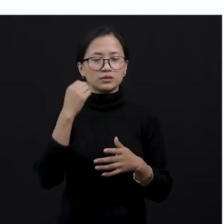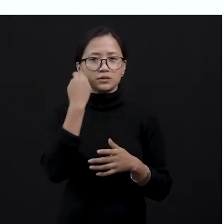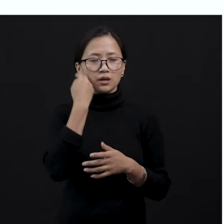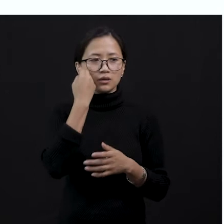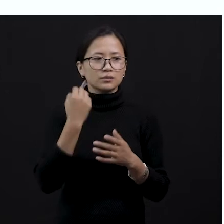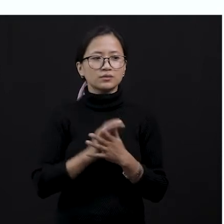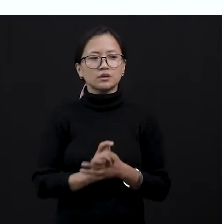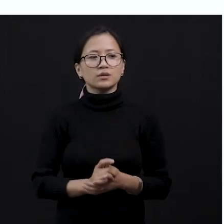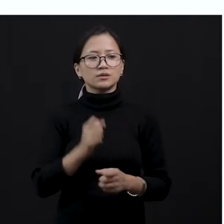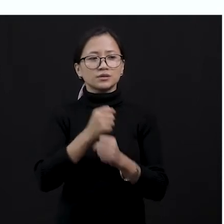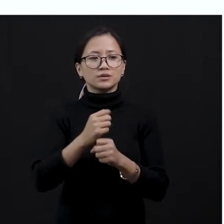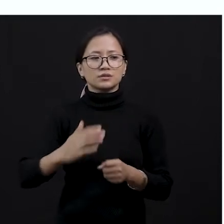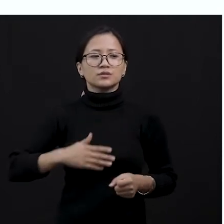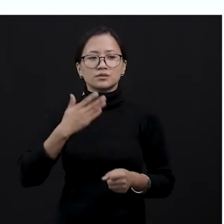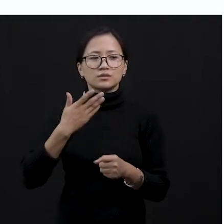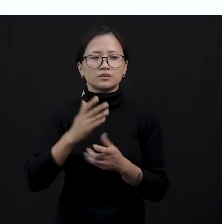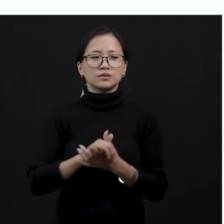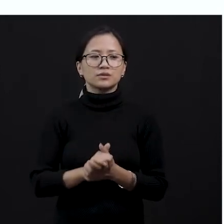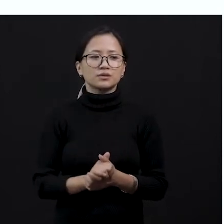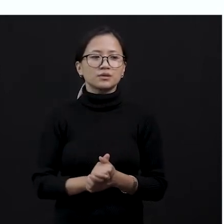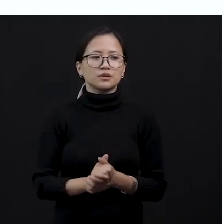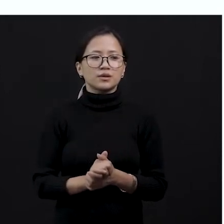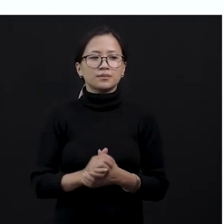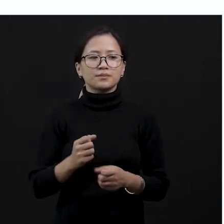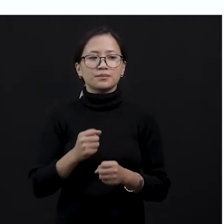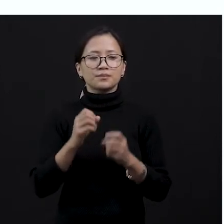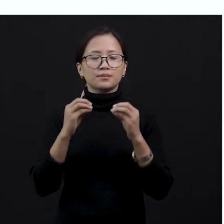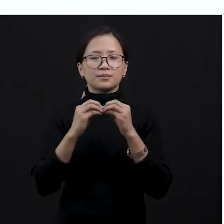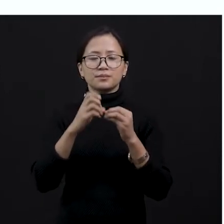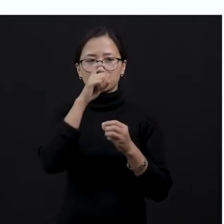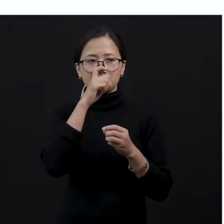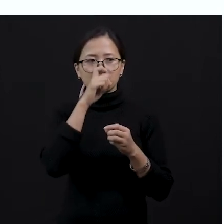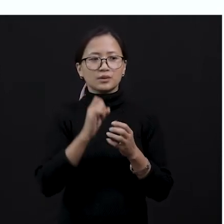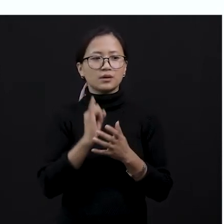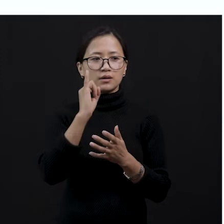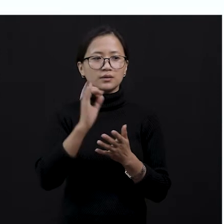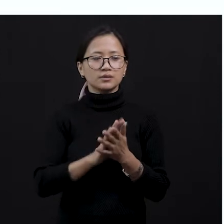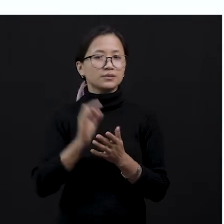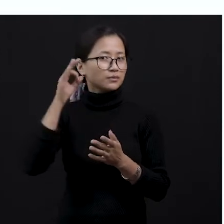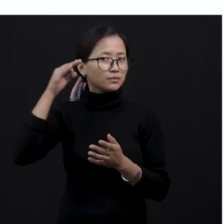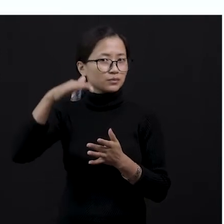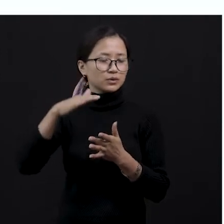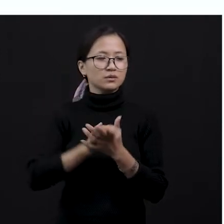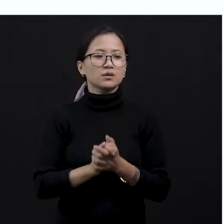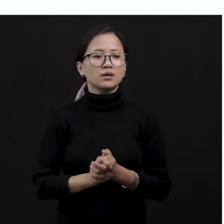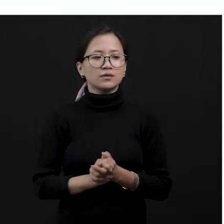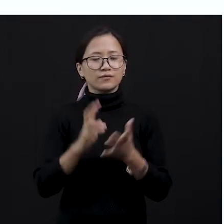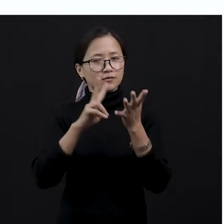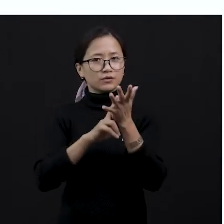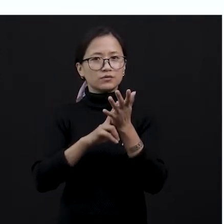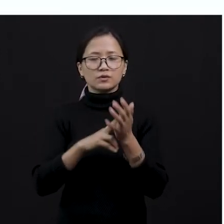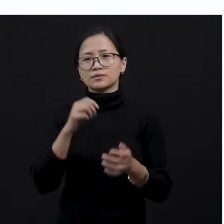Y, yellow. G, green. B, blue. I, indigo,